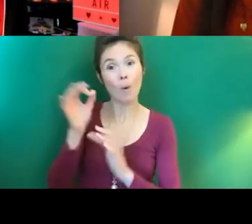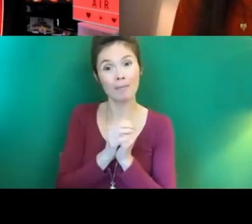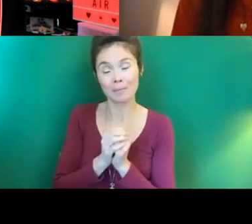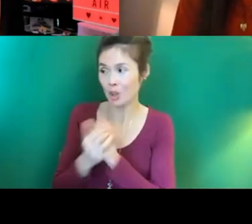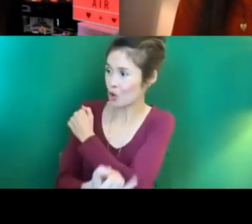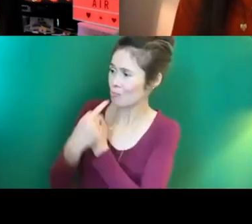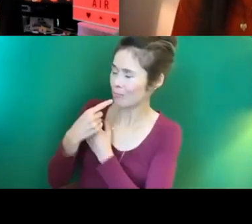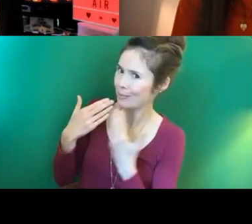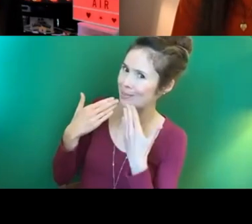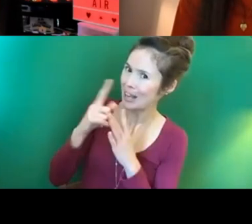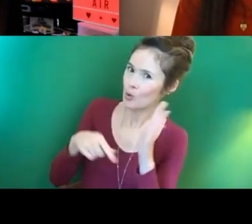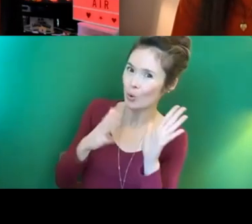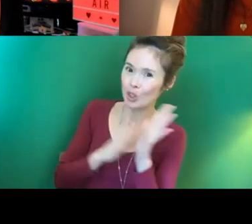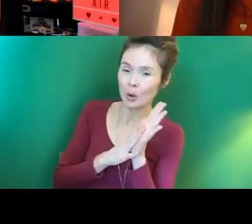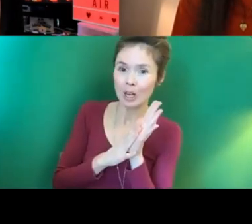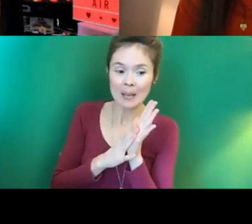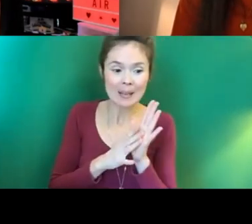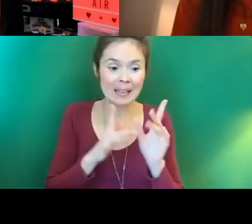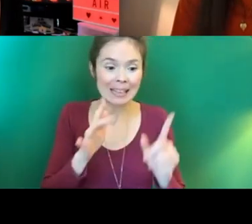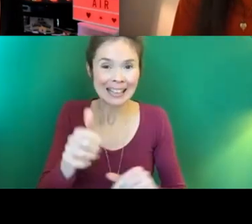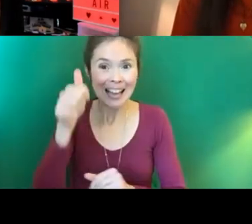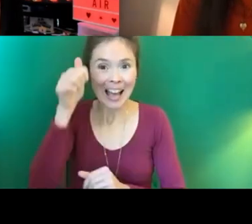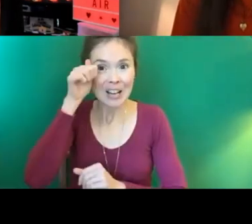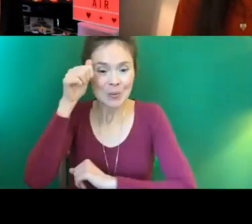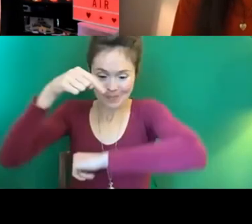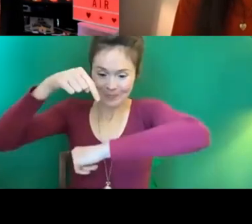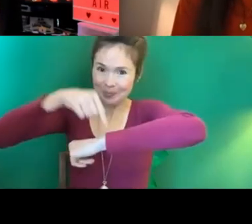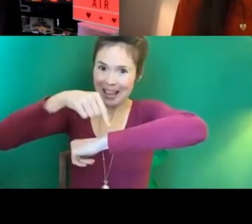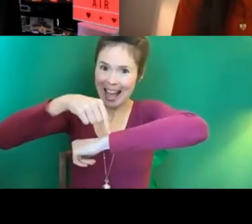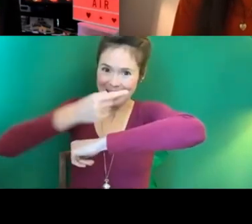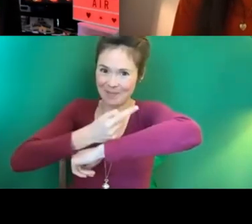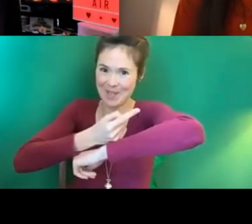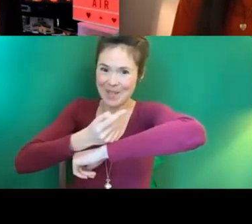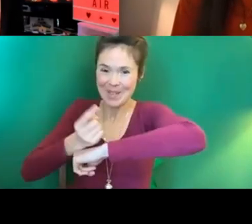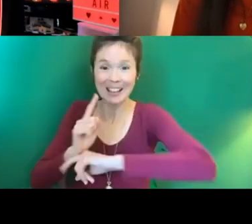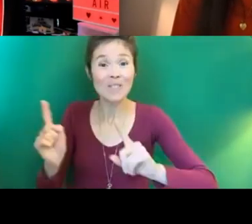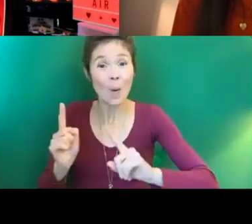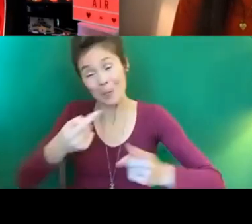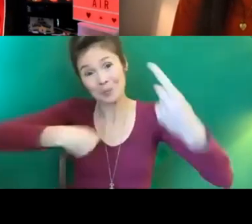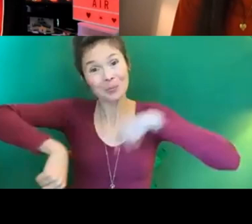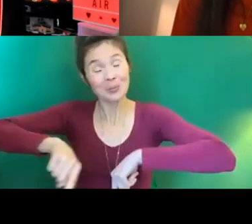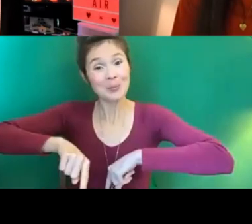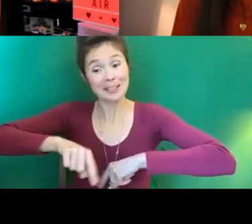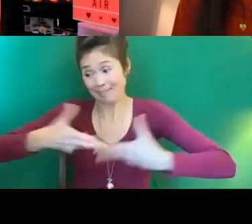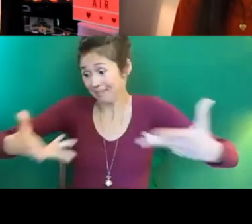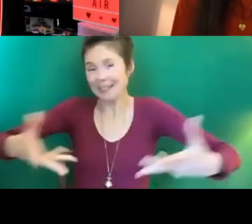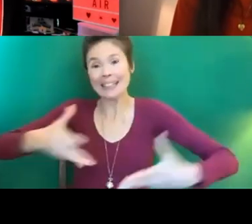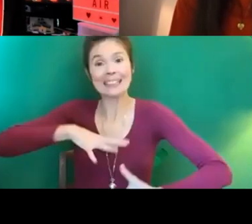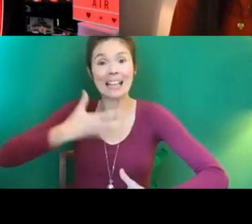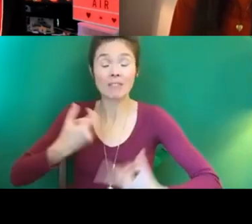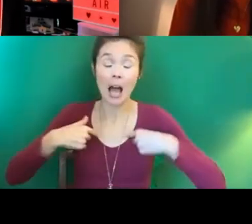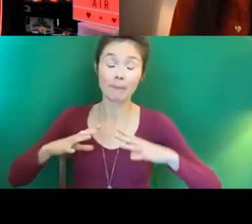lovely. Thank you. I'm very conscious that we need to wrap up, because for access needs, we're all exhausted. I'm